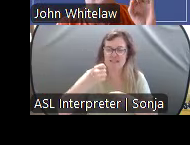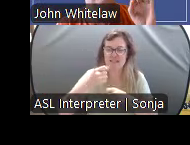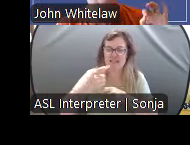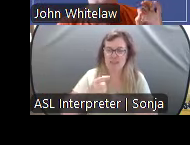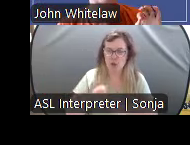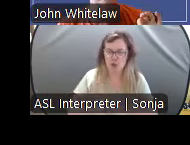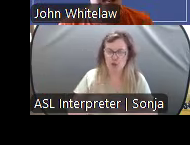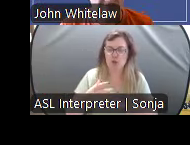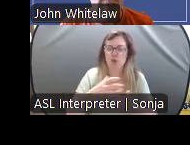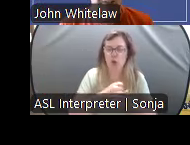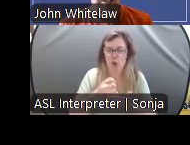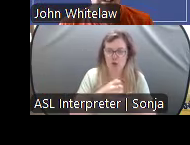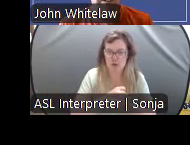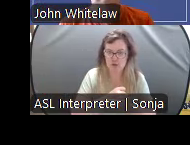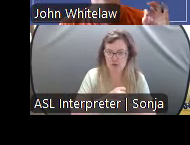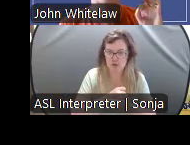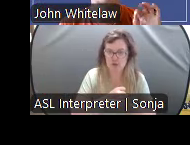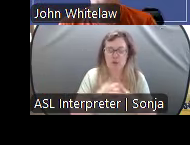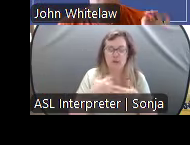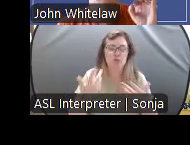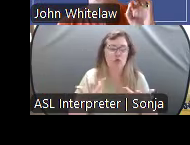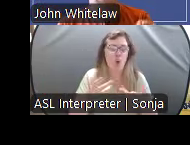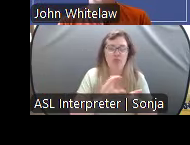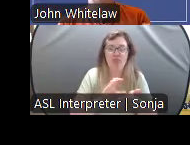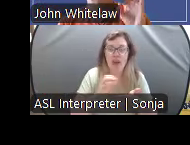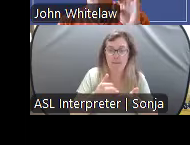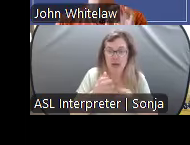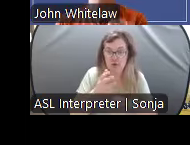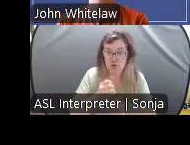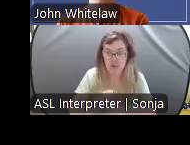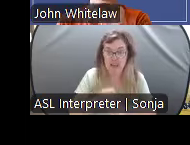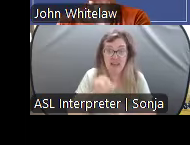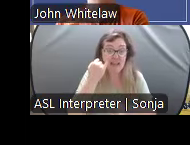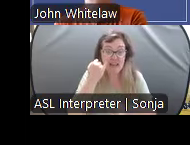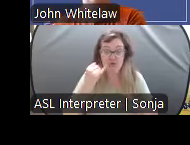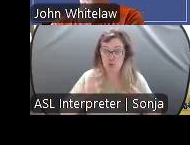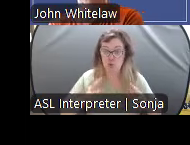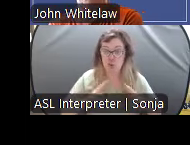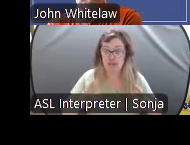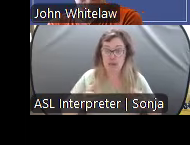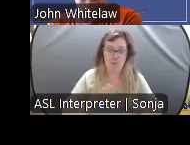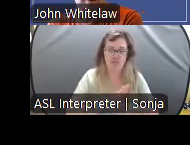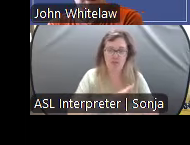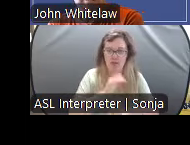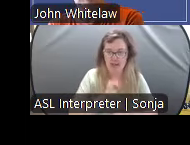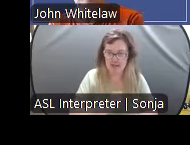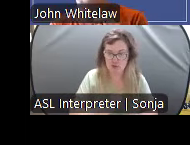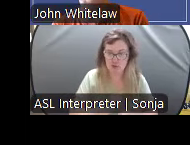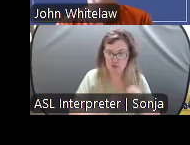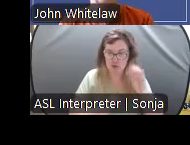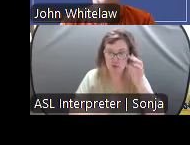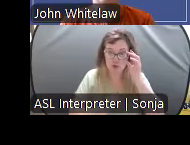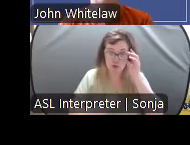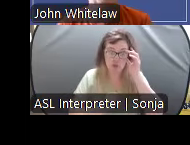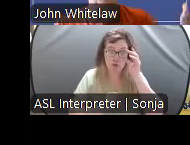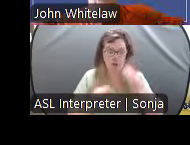the amount you get if you retire at full retirement age. Although Social